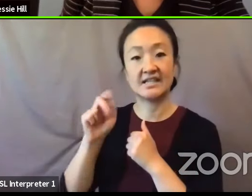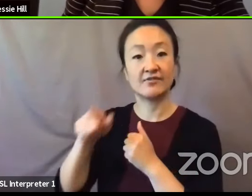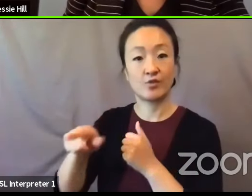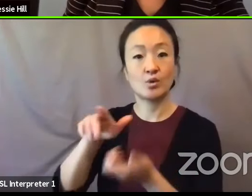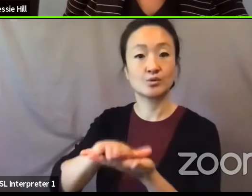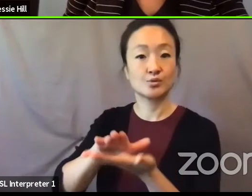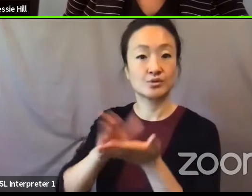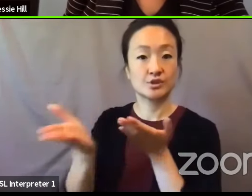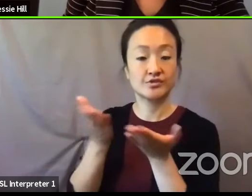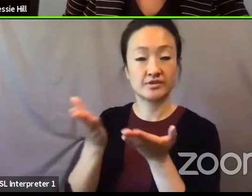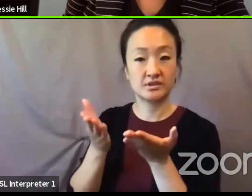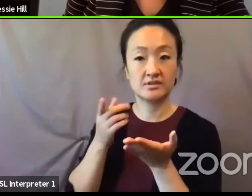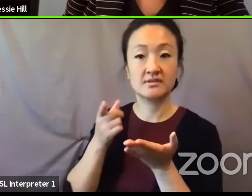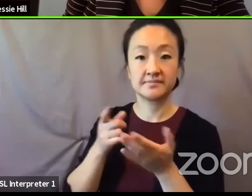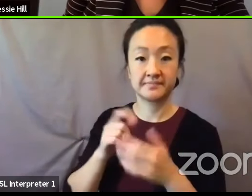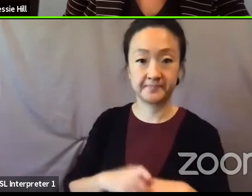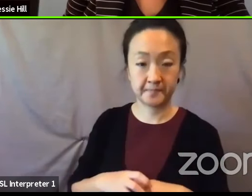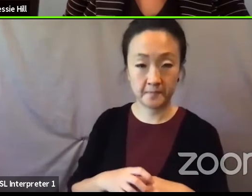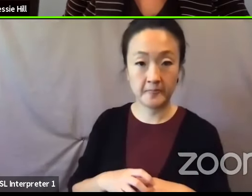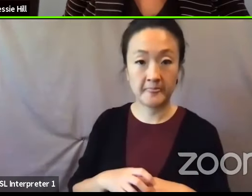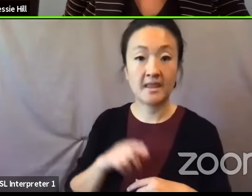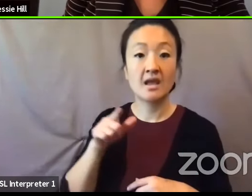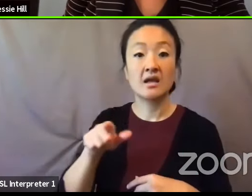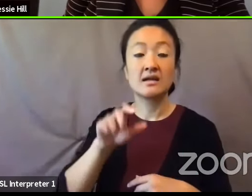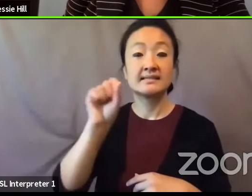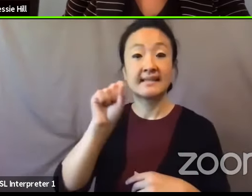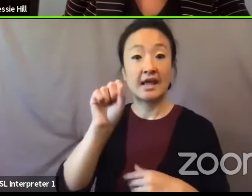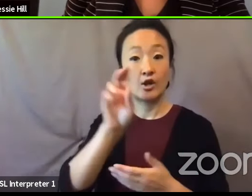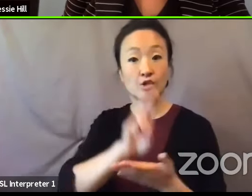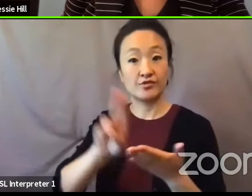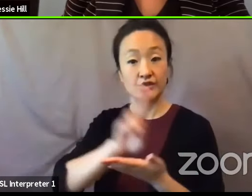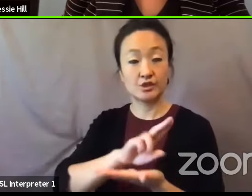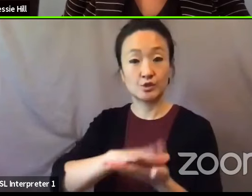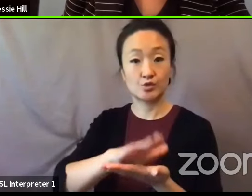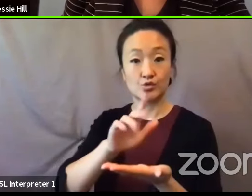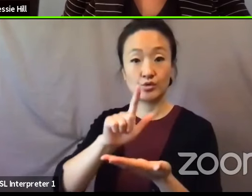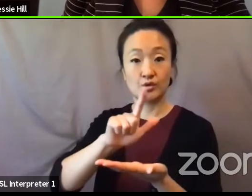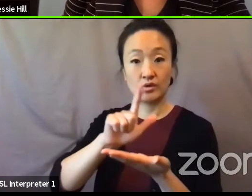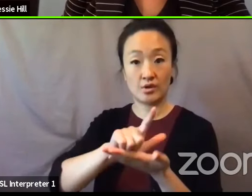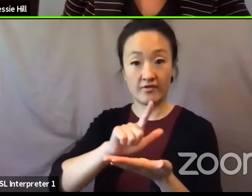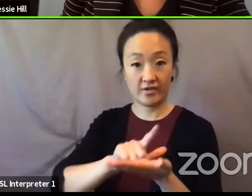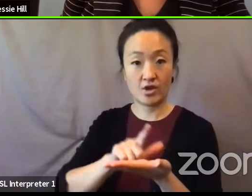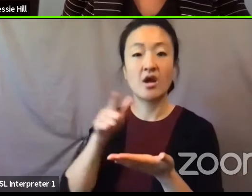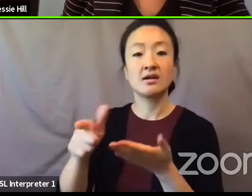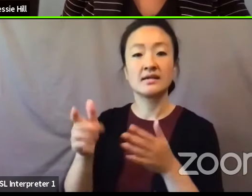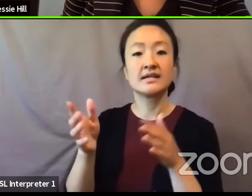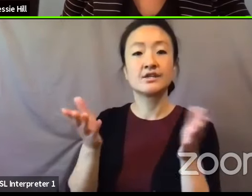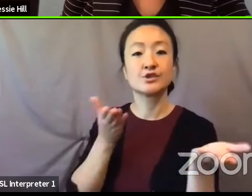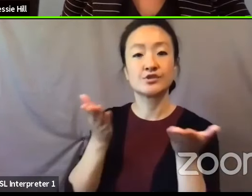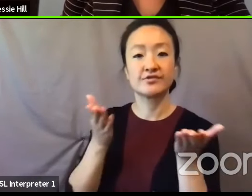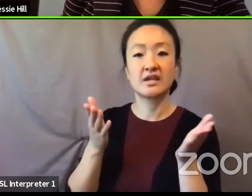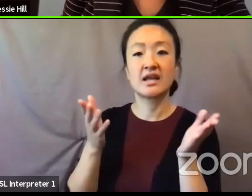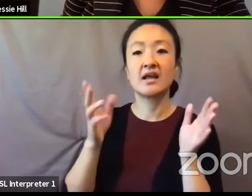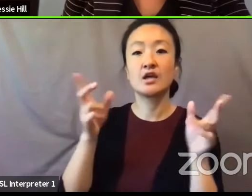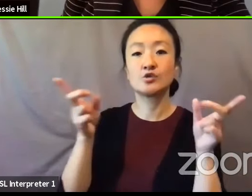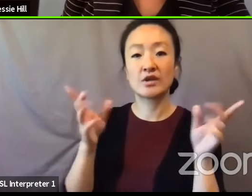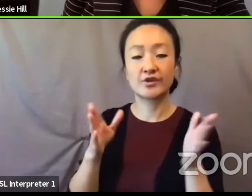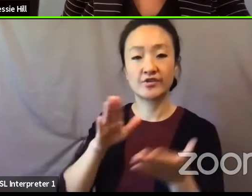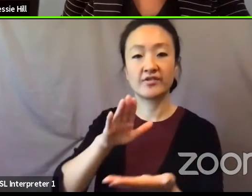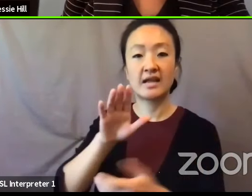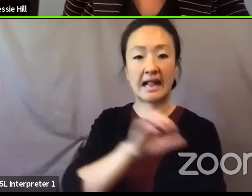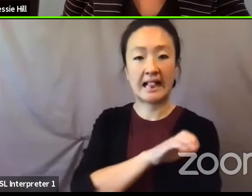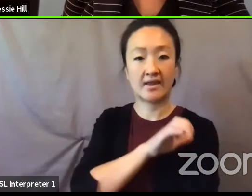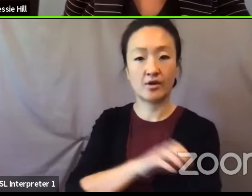He arrives from Seattle University School of Law, where he has served as its director of clinical programs. And Bryan's areas